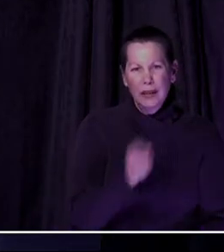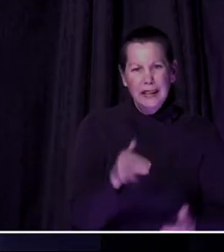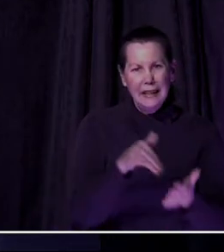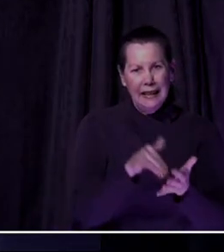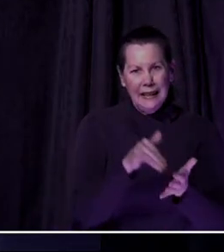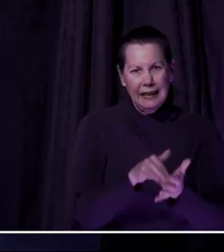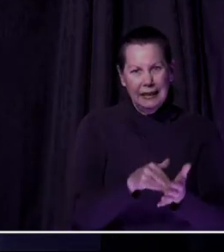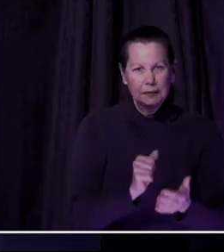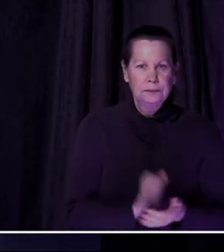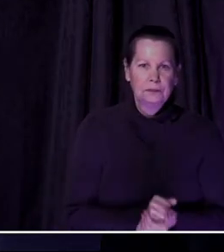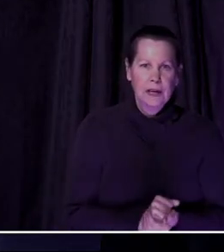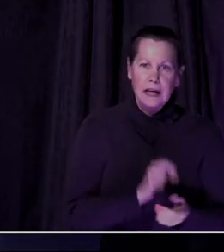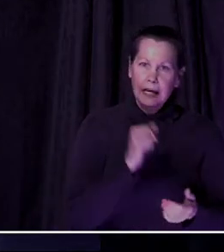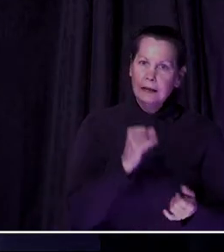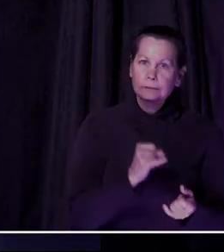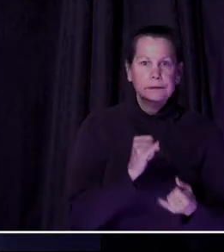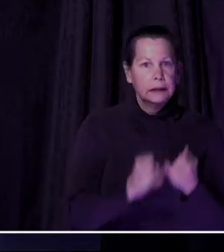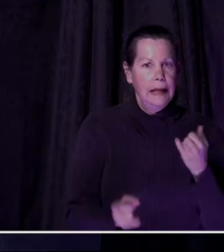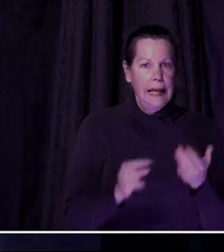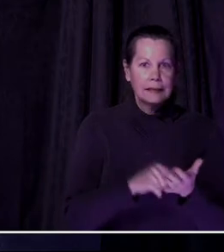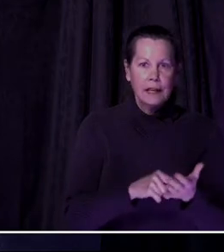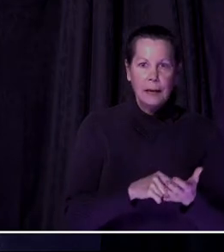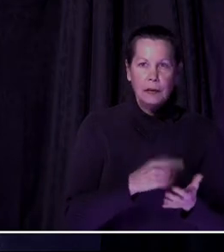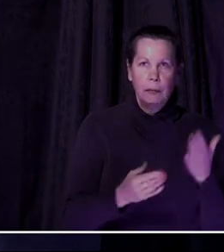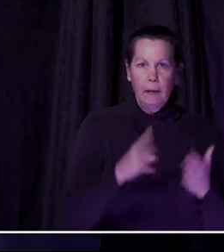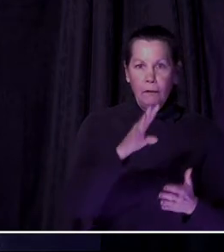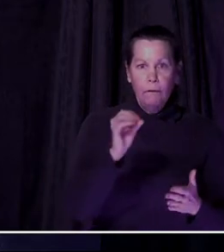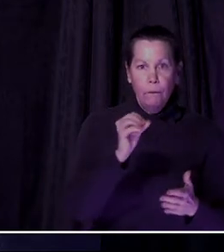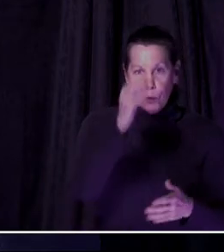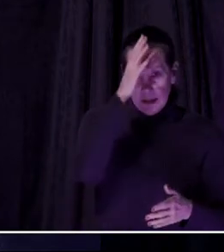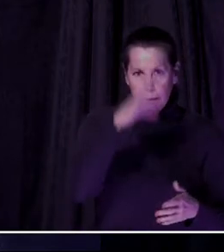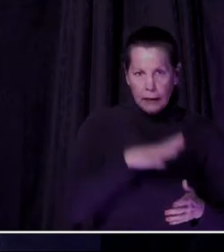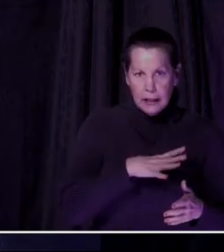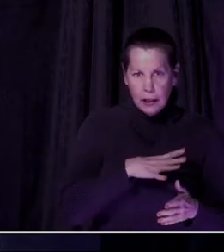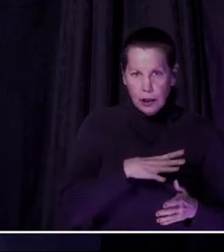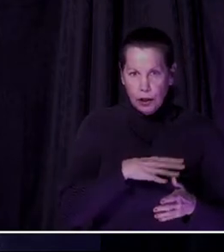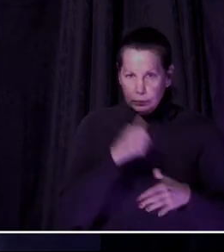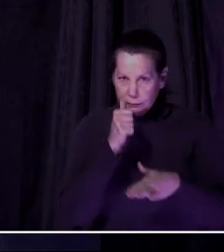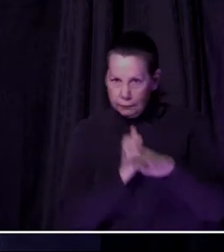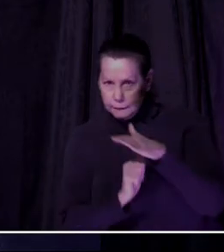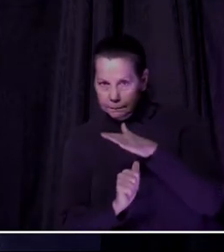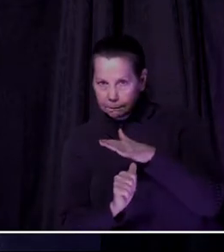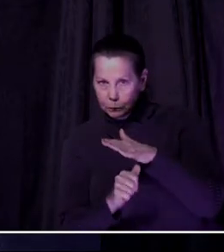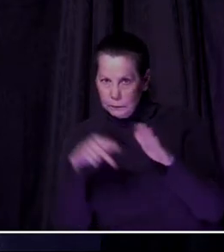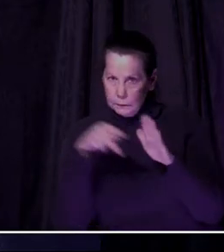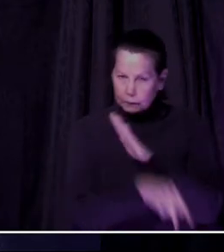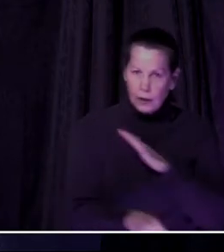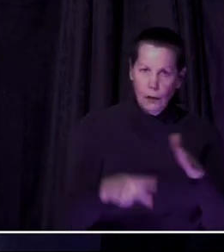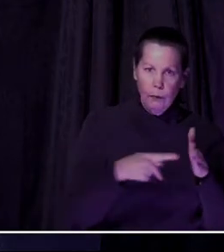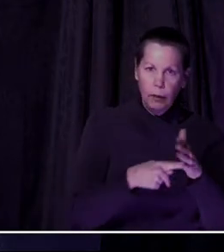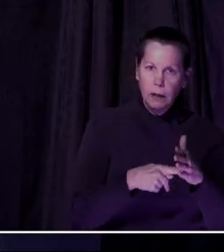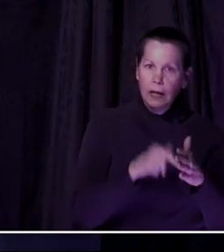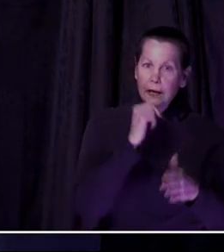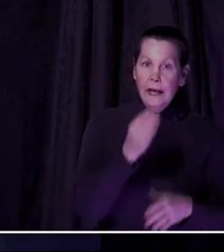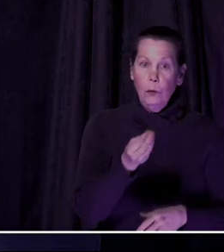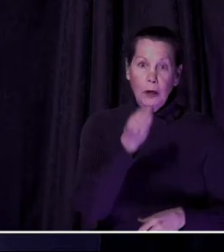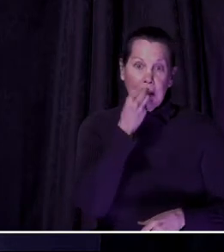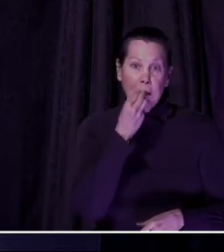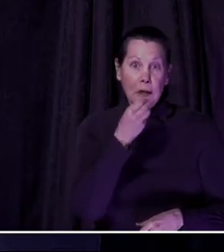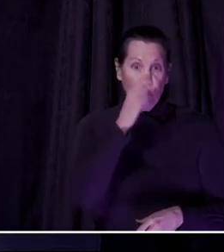go again. Last time it was about 40 men were going to ambush and kill Paul. As a matter of fact, they were not going to eat